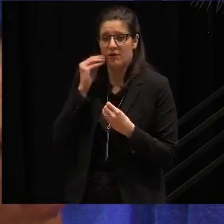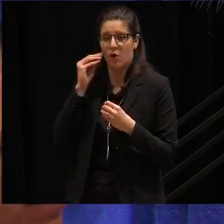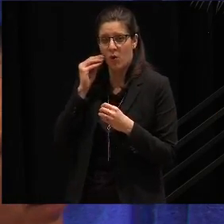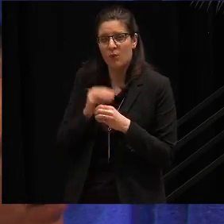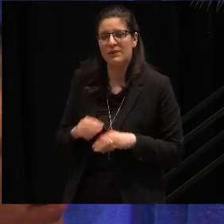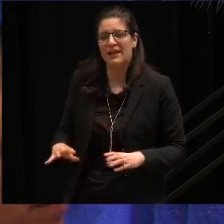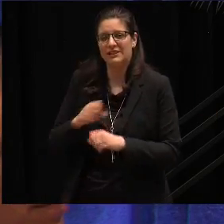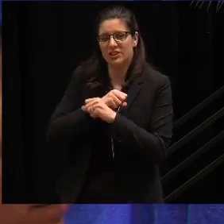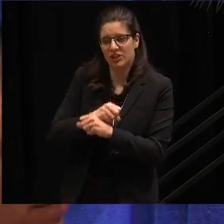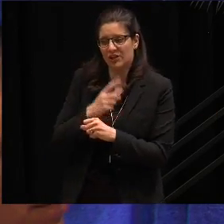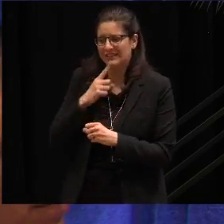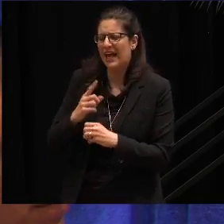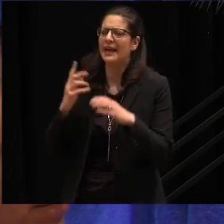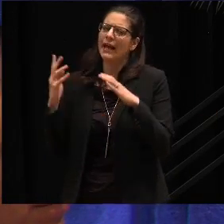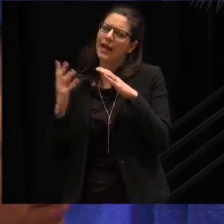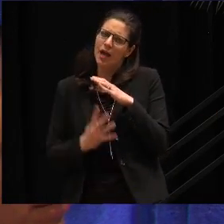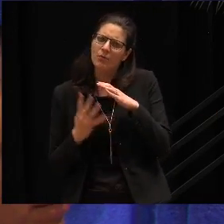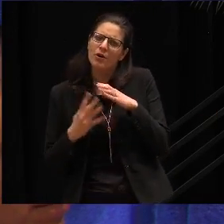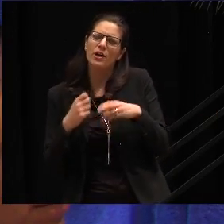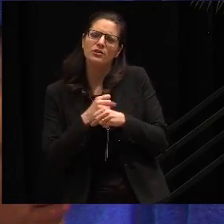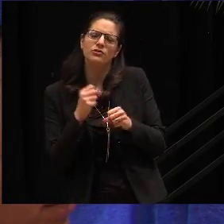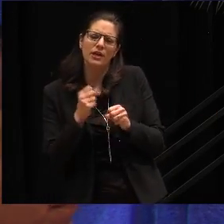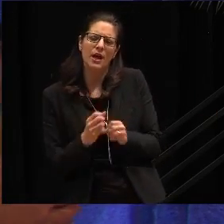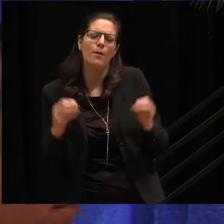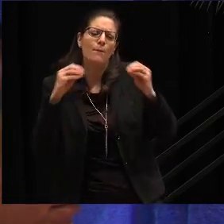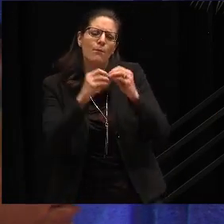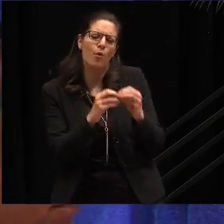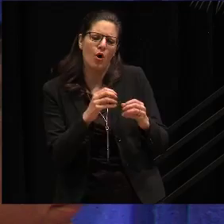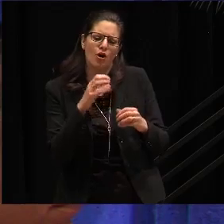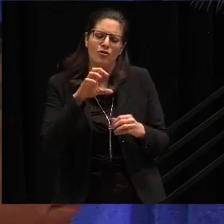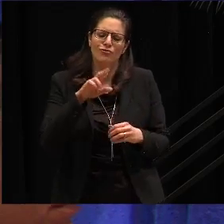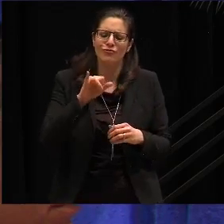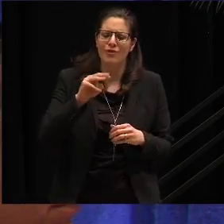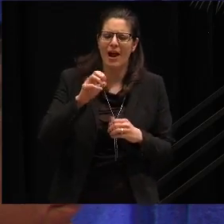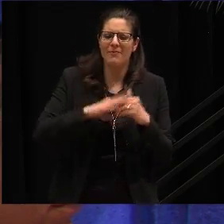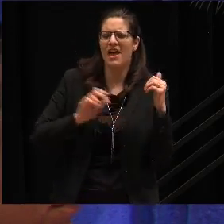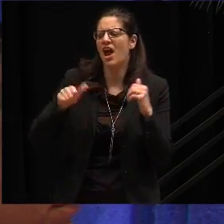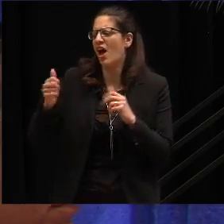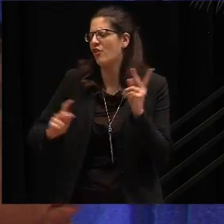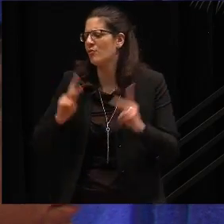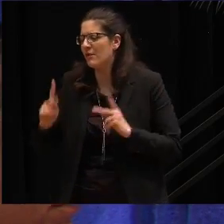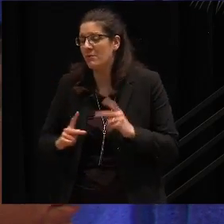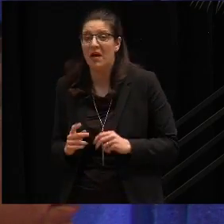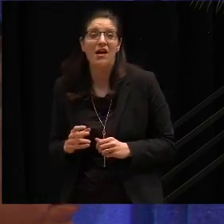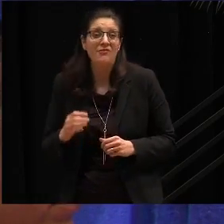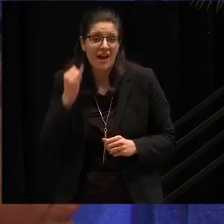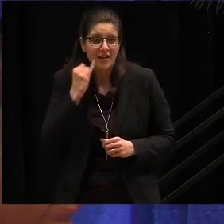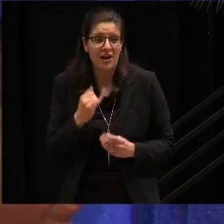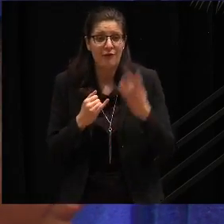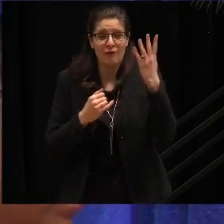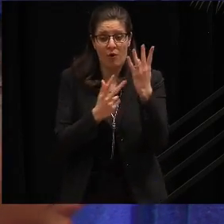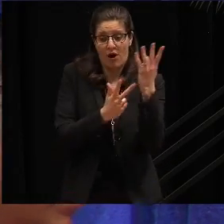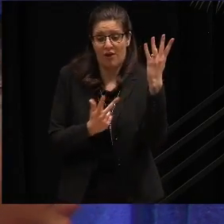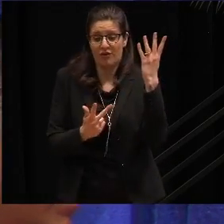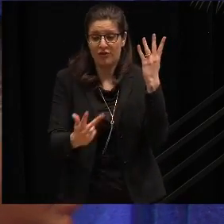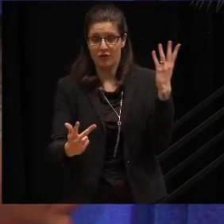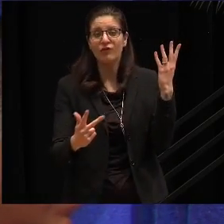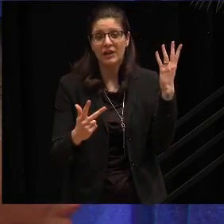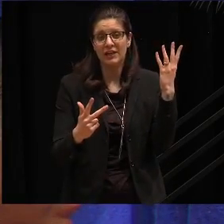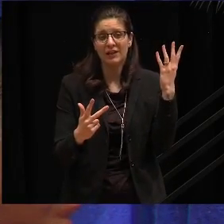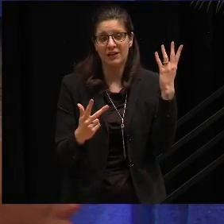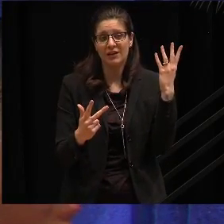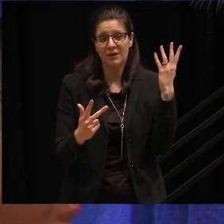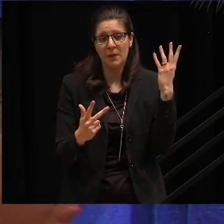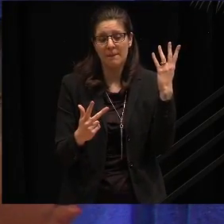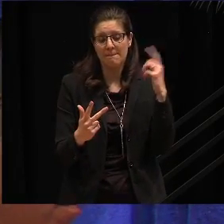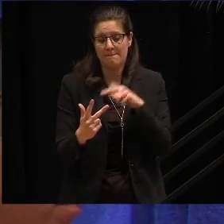report saying immigrants create more crimes than any other person. In fact, 3 out of 4 domestic terrorism, 3